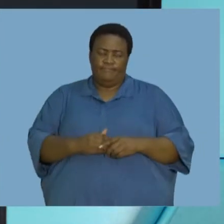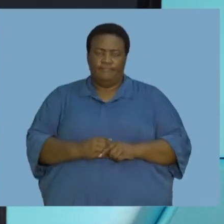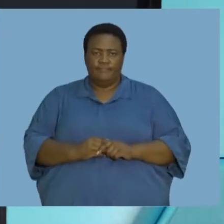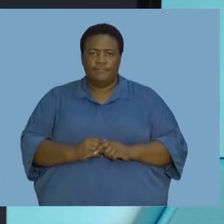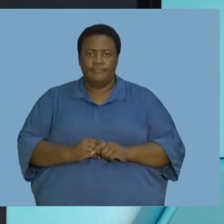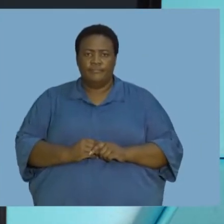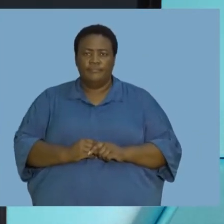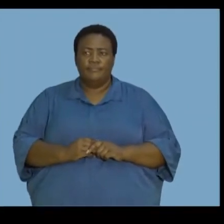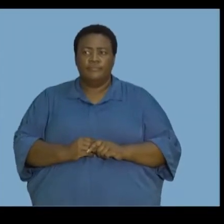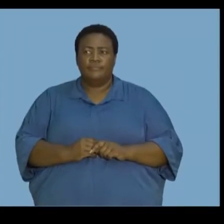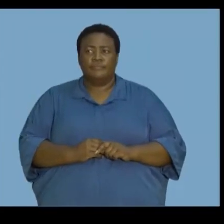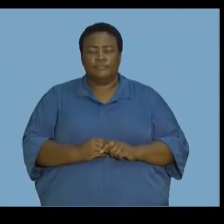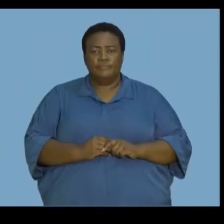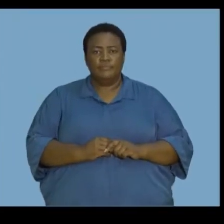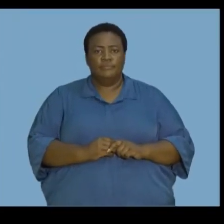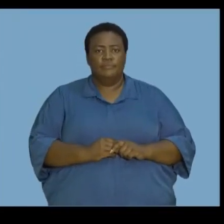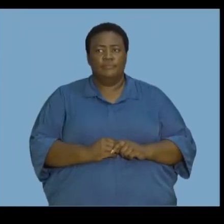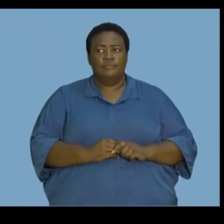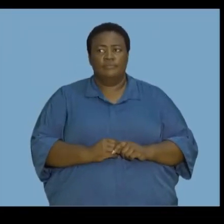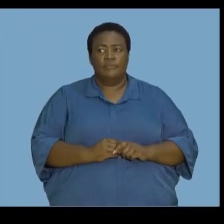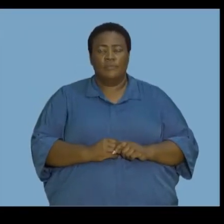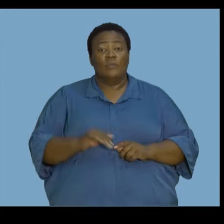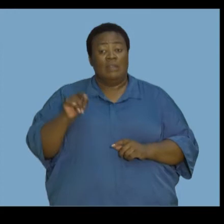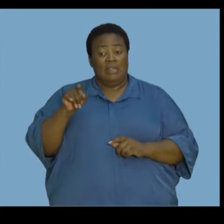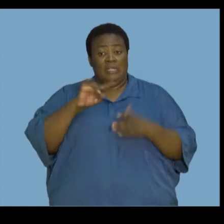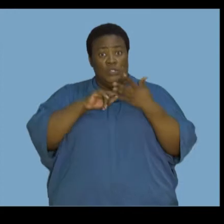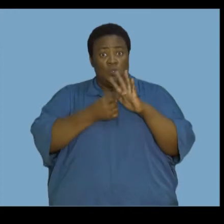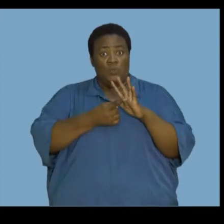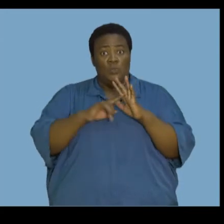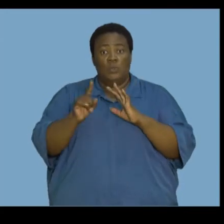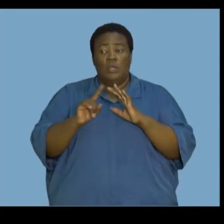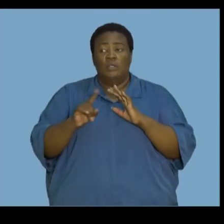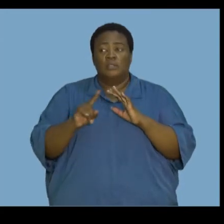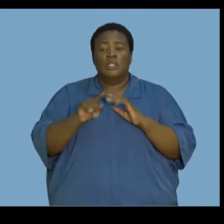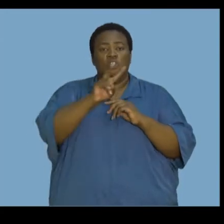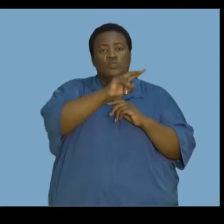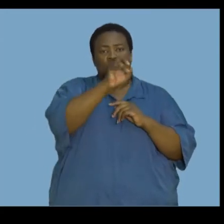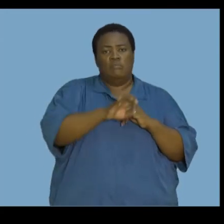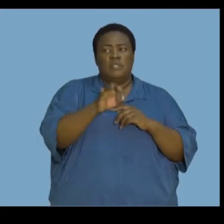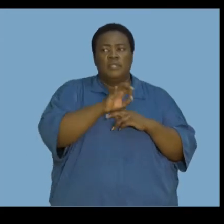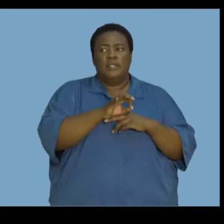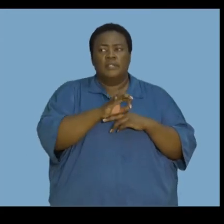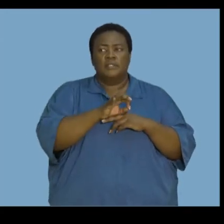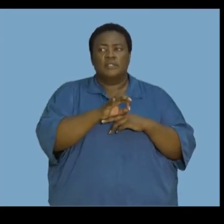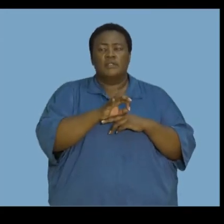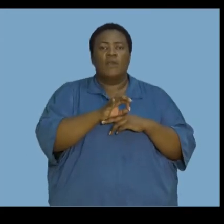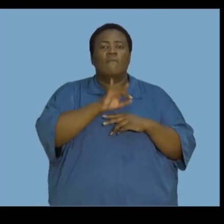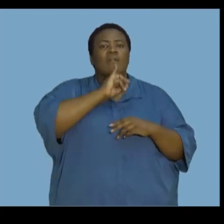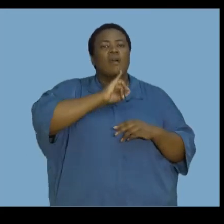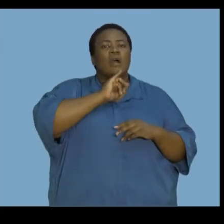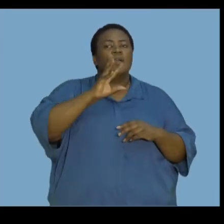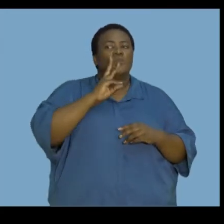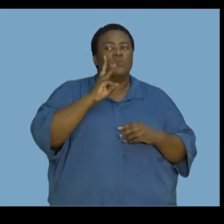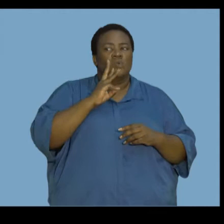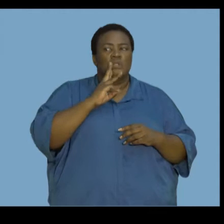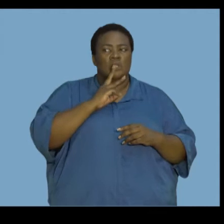as we get through the lesson. Right, so this image basically shows you that 2% of